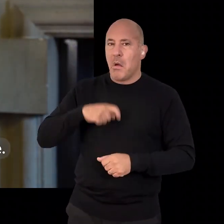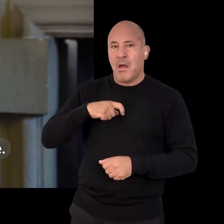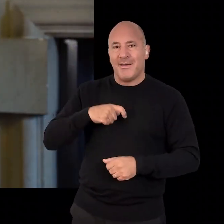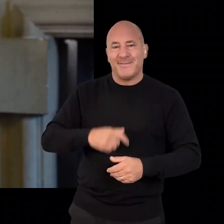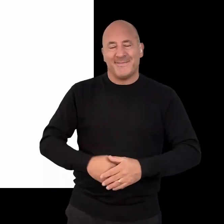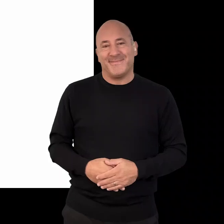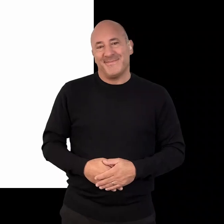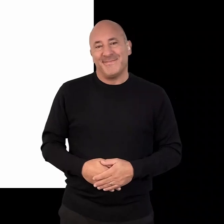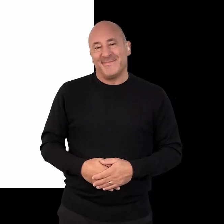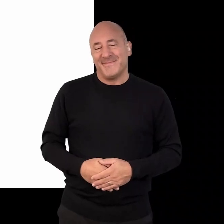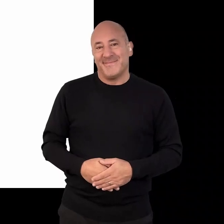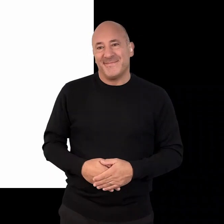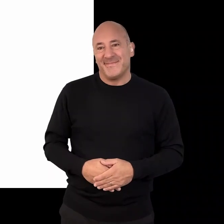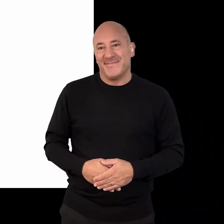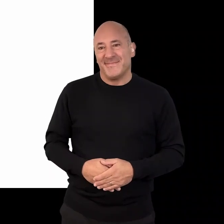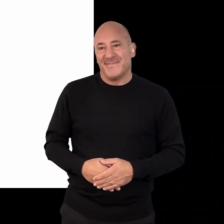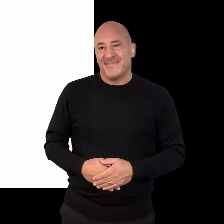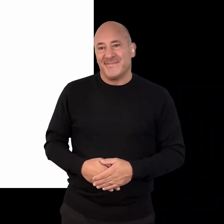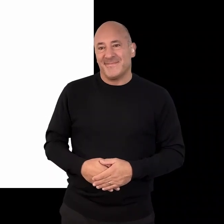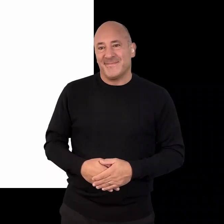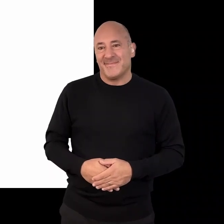gave me the confidence.